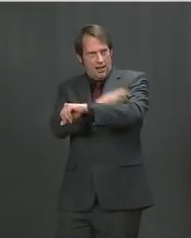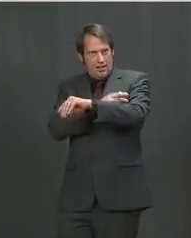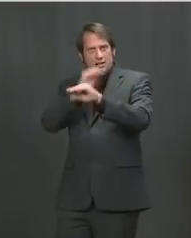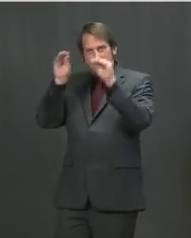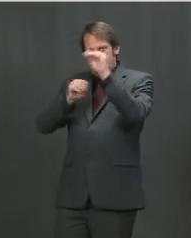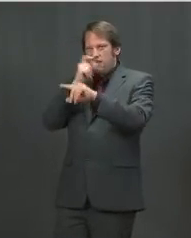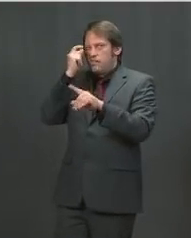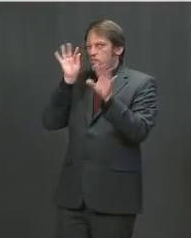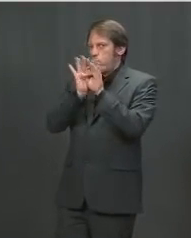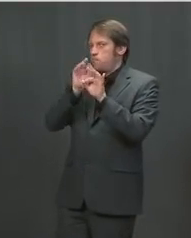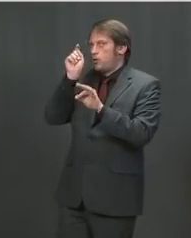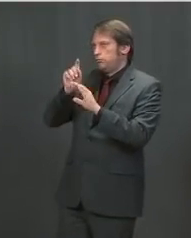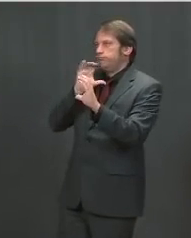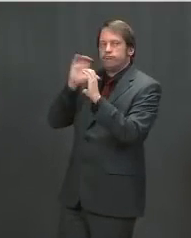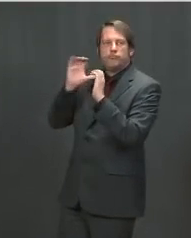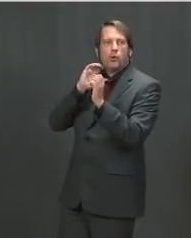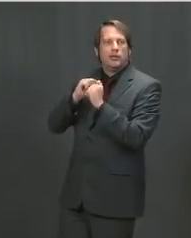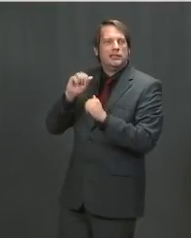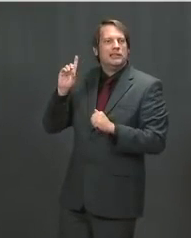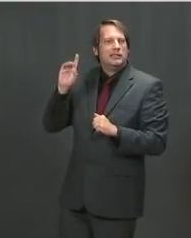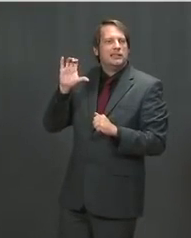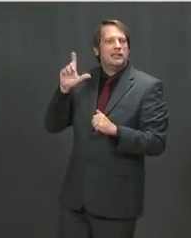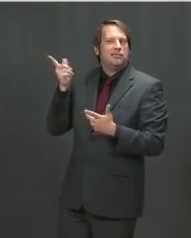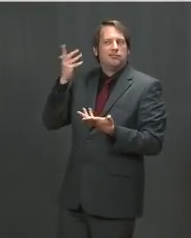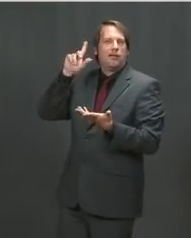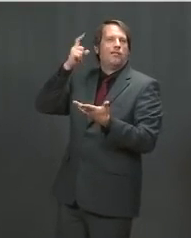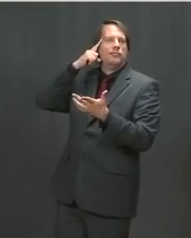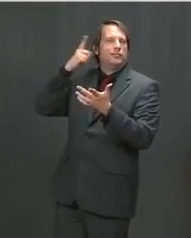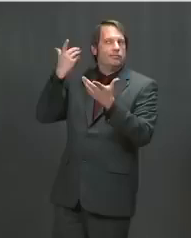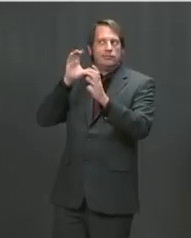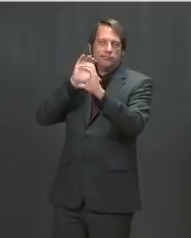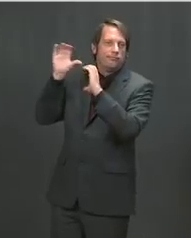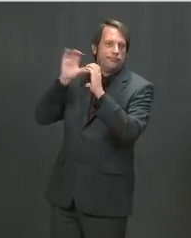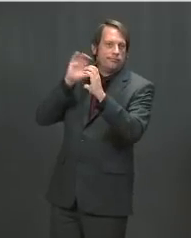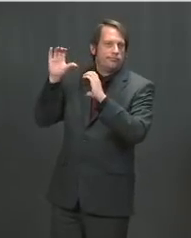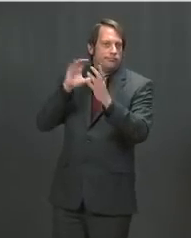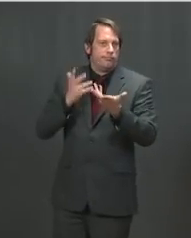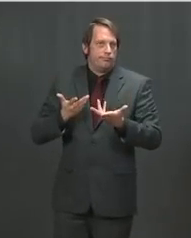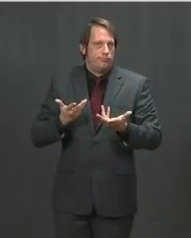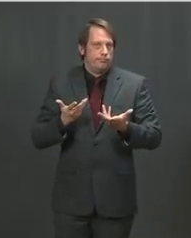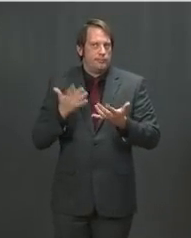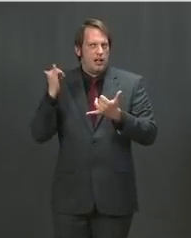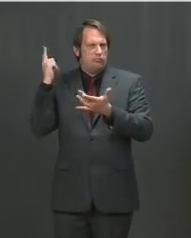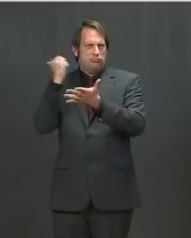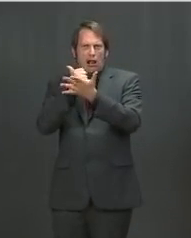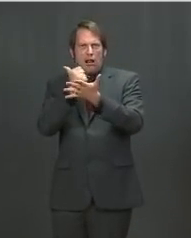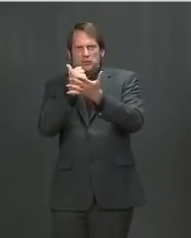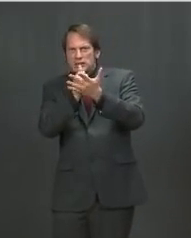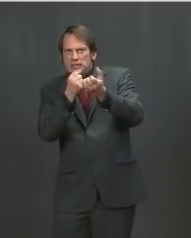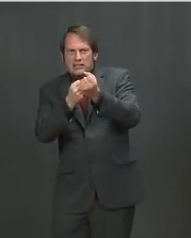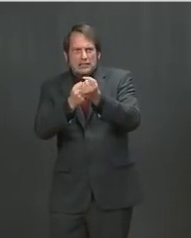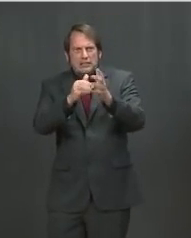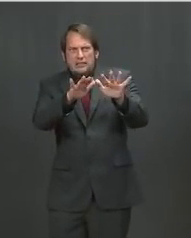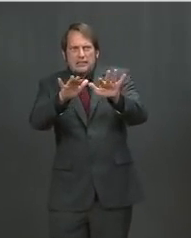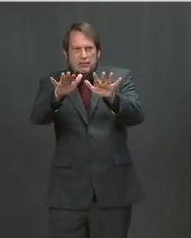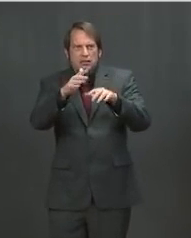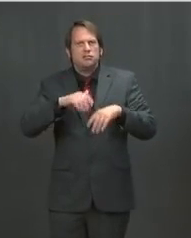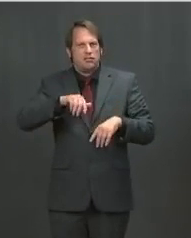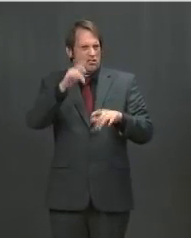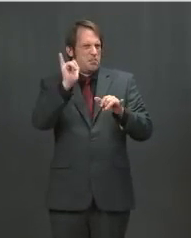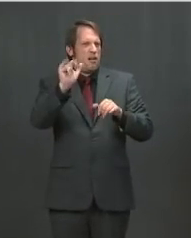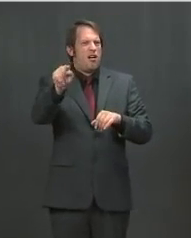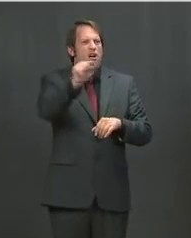and her team around what are the resources that could be most helpful at this point in time, as we do with other governors that find themselves in